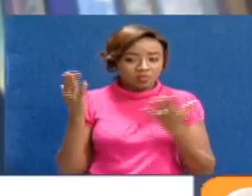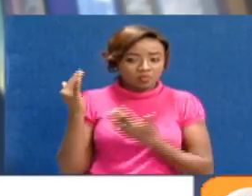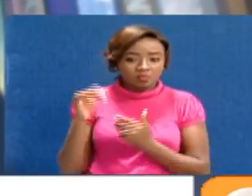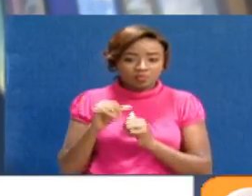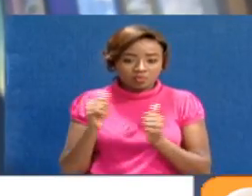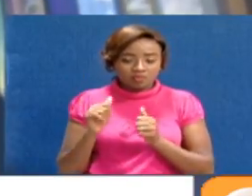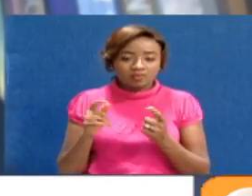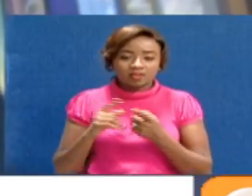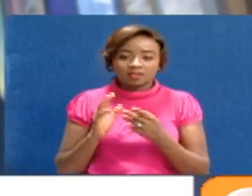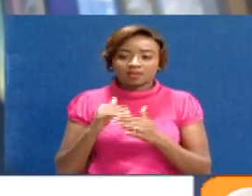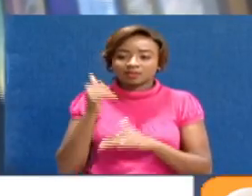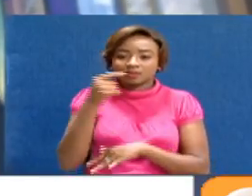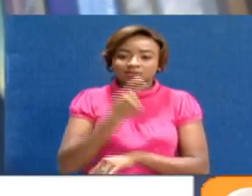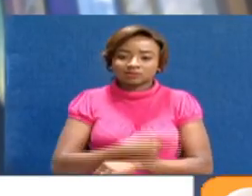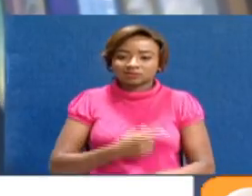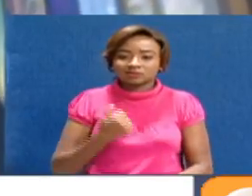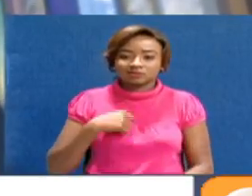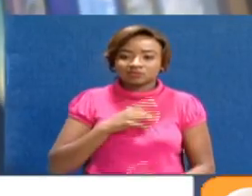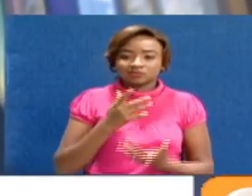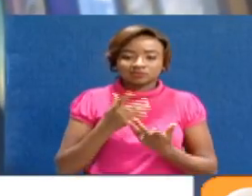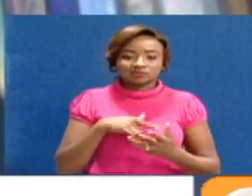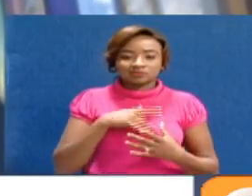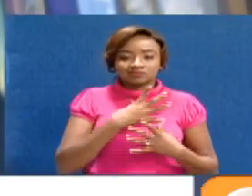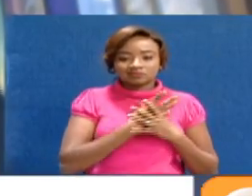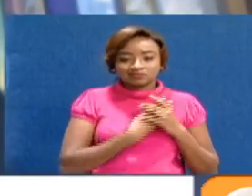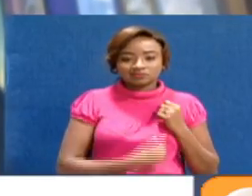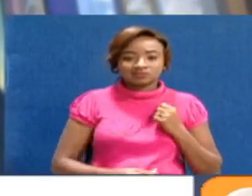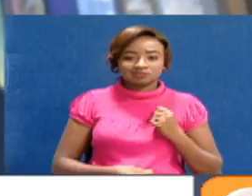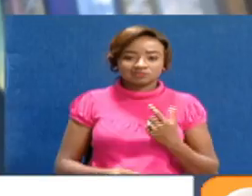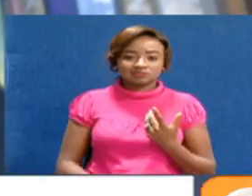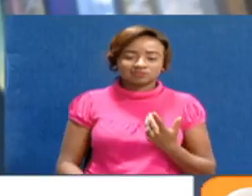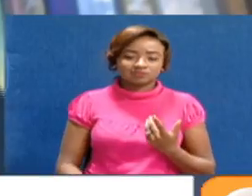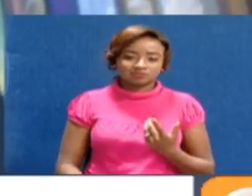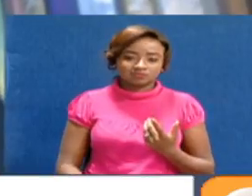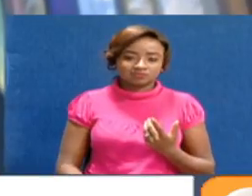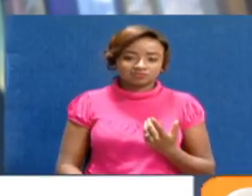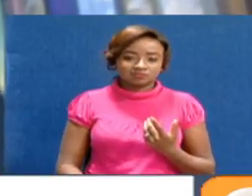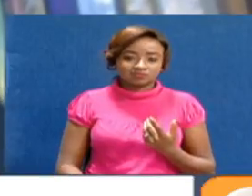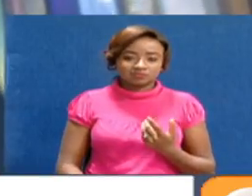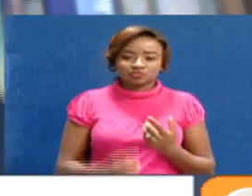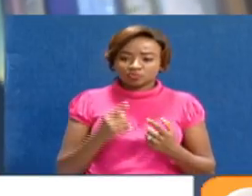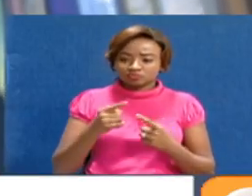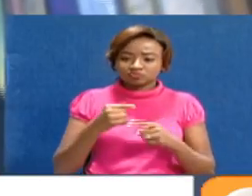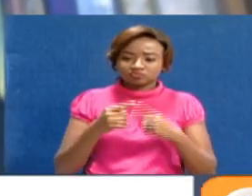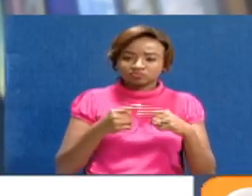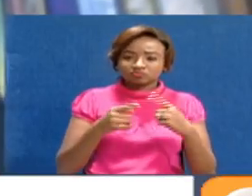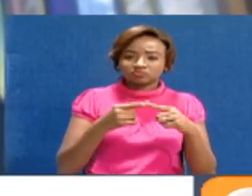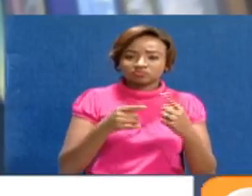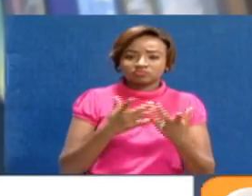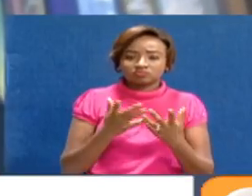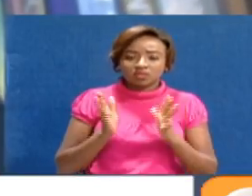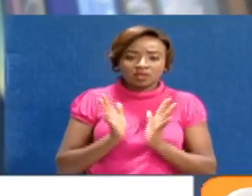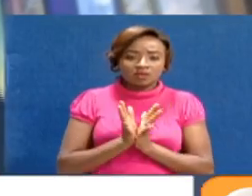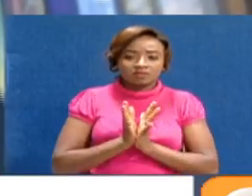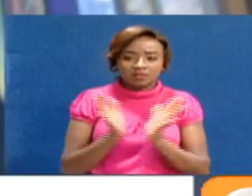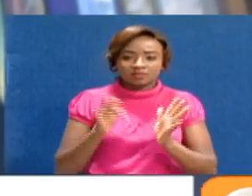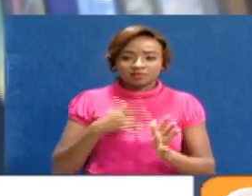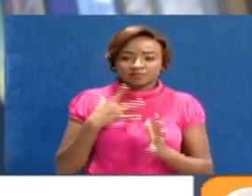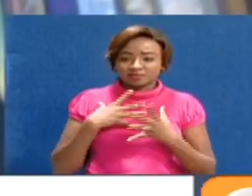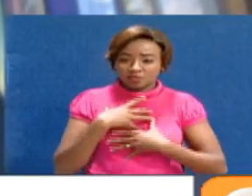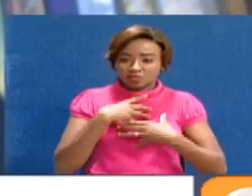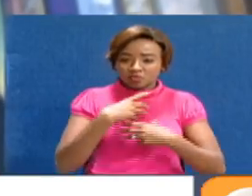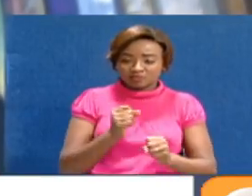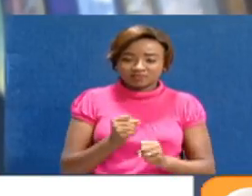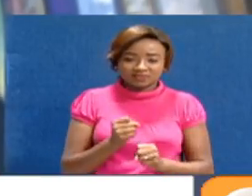they're falling, because then something has happened, maybe someone has been acquitted and so on. And this keep on denting the public confidence. And once the